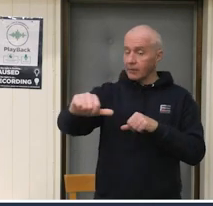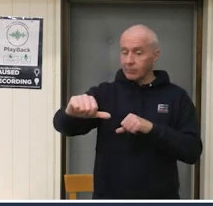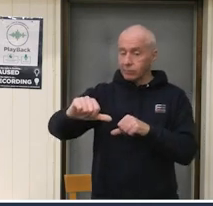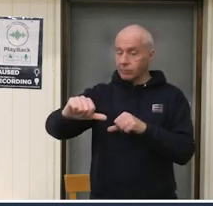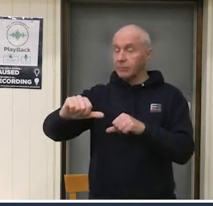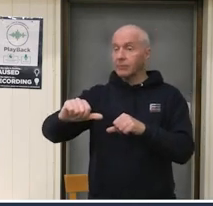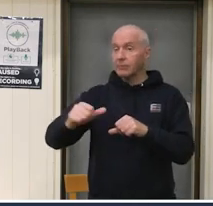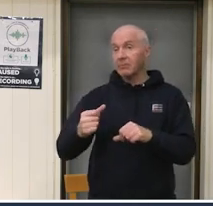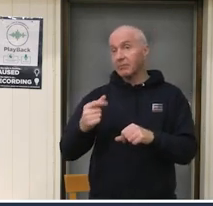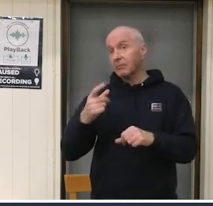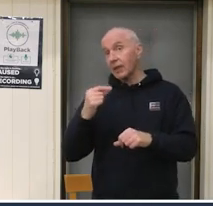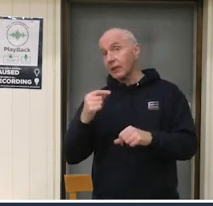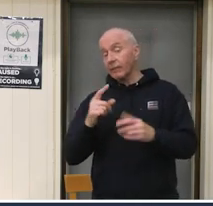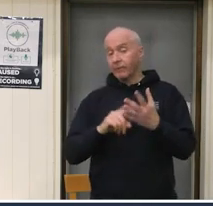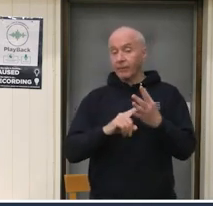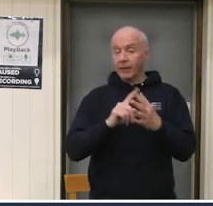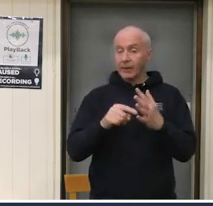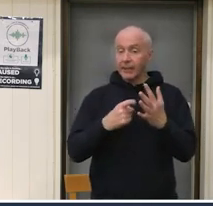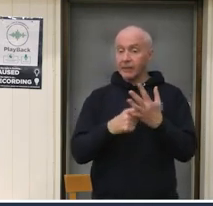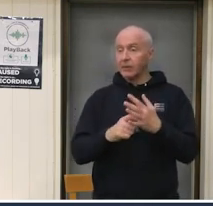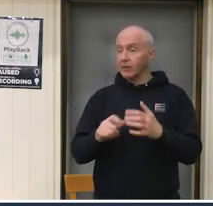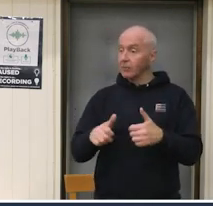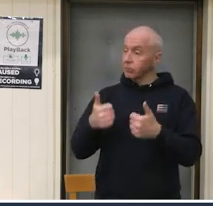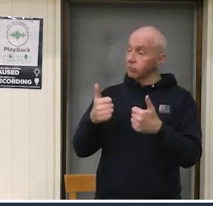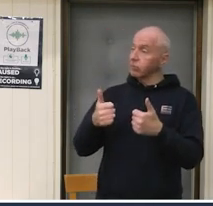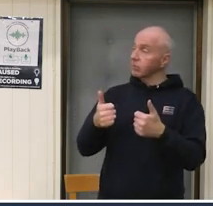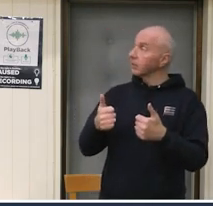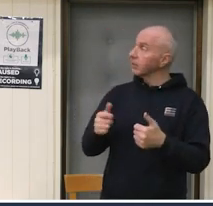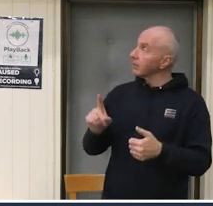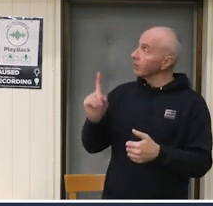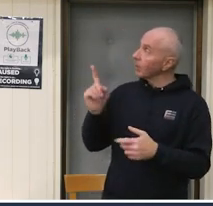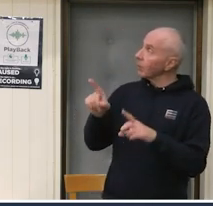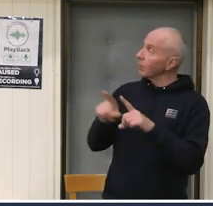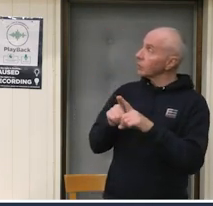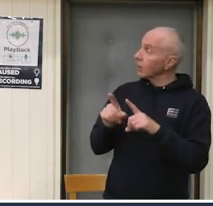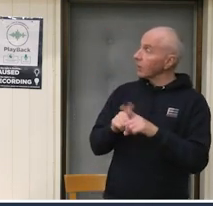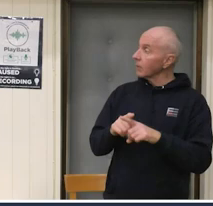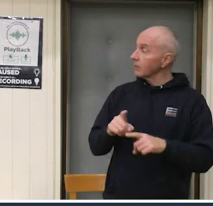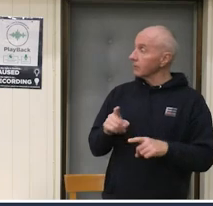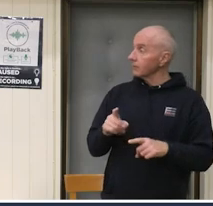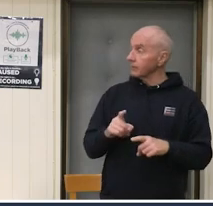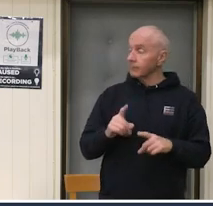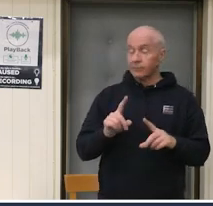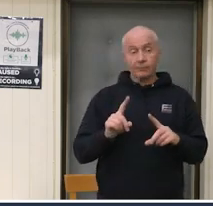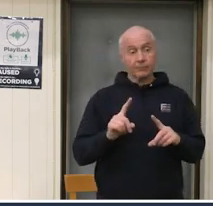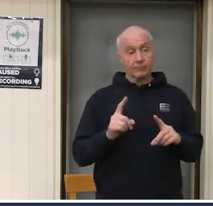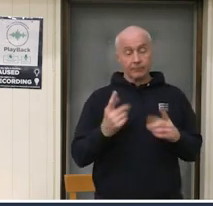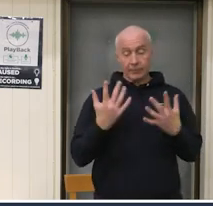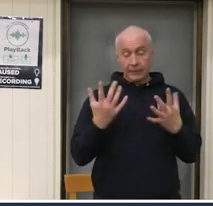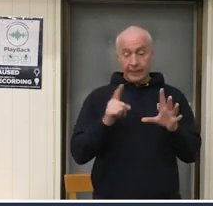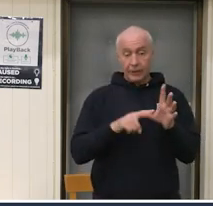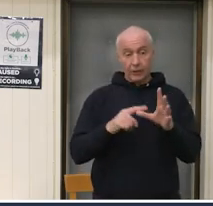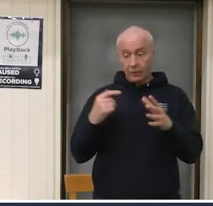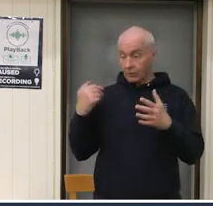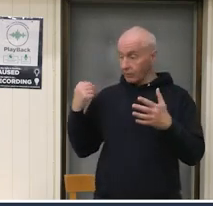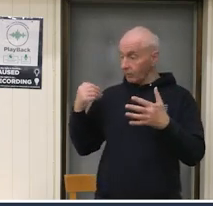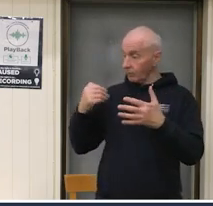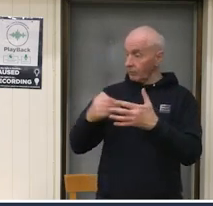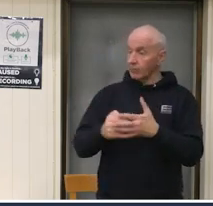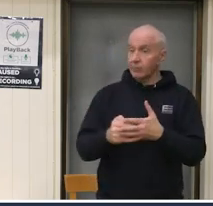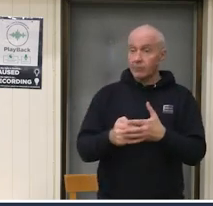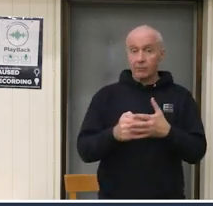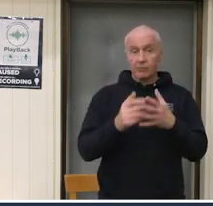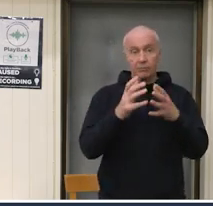have had great results, but there's also, the landscape has changed remarkably. In the last 10 years, the growth